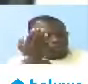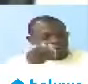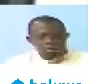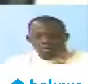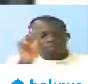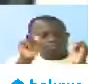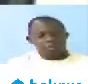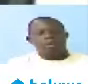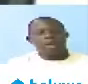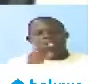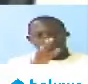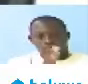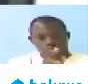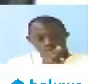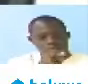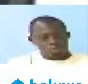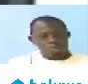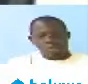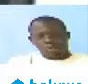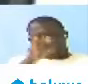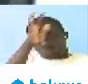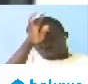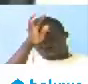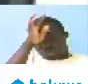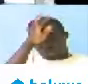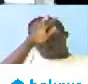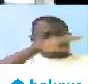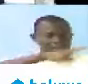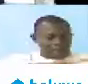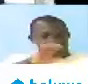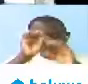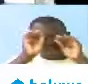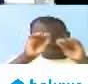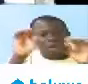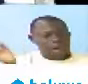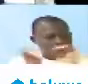Especially if you are not educated. Sorry to